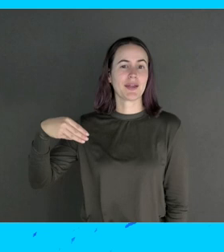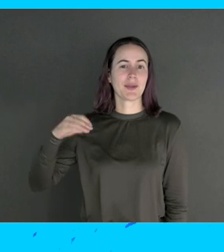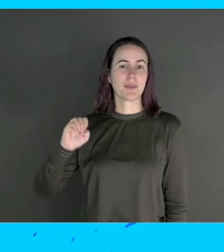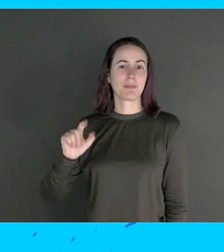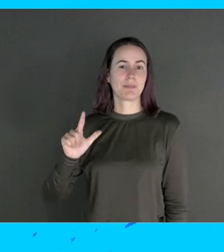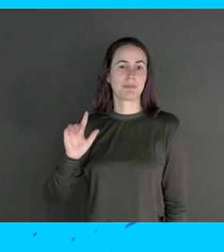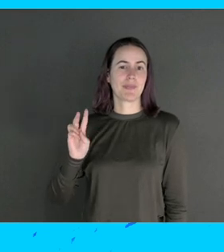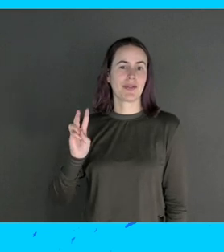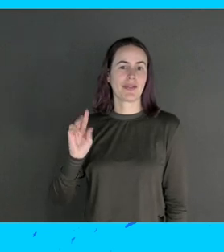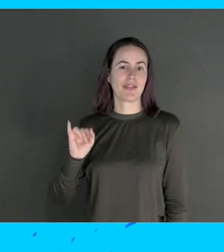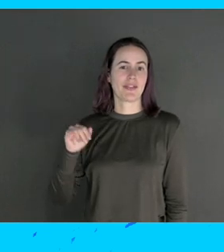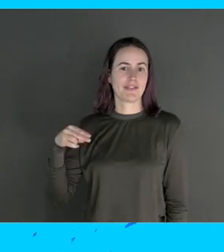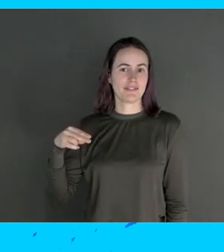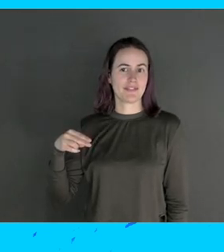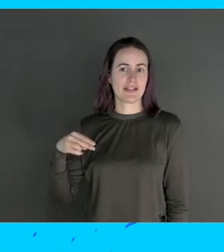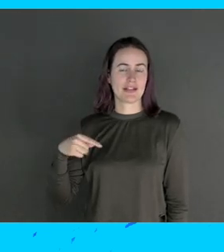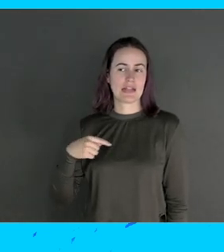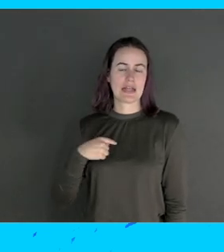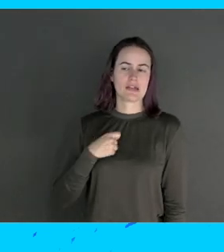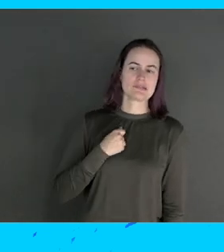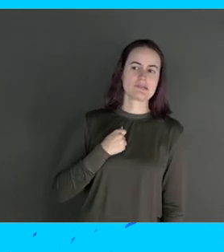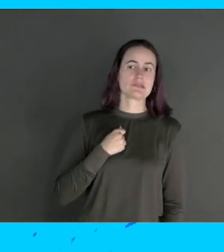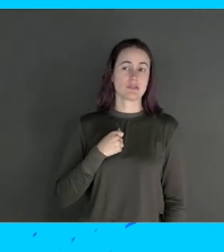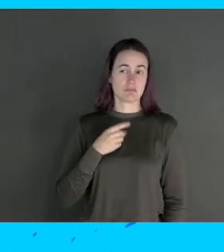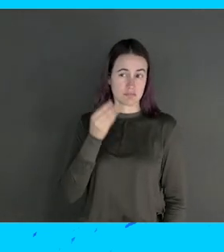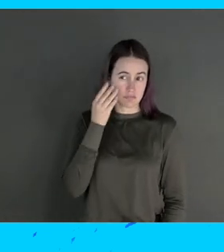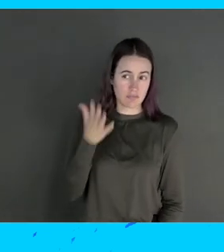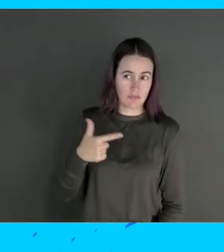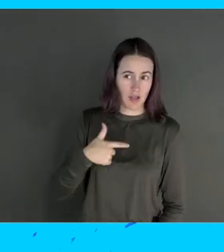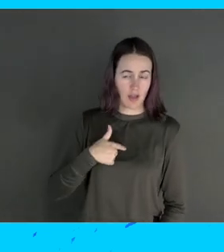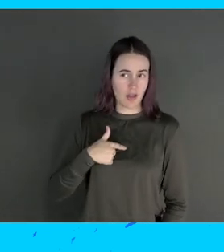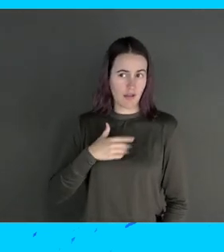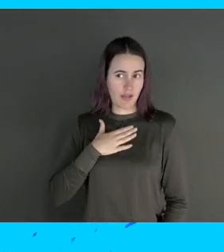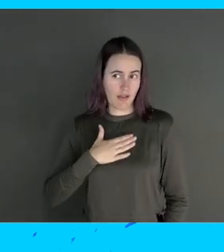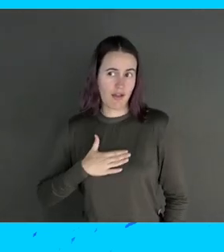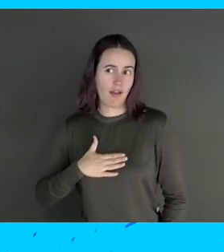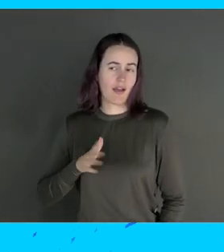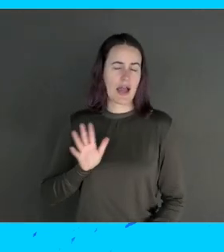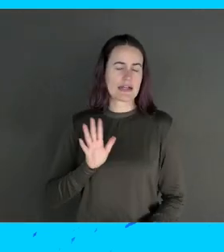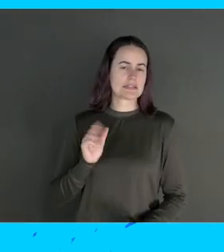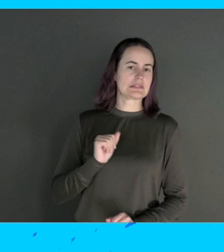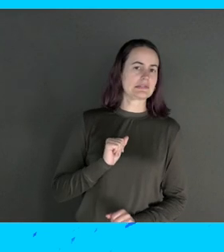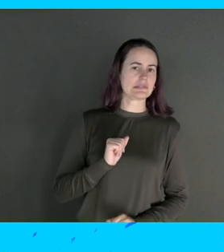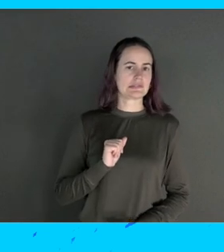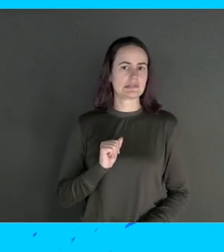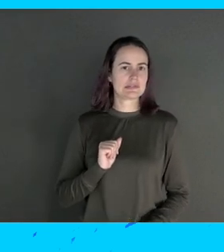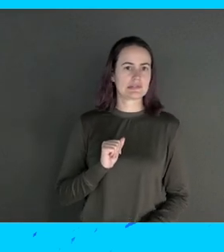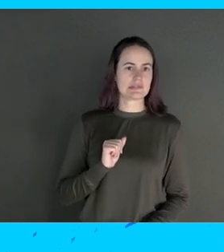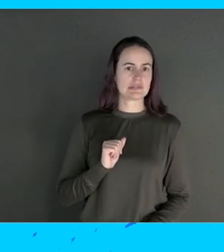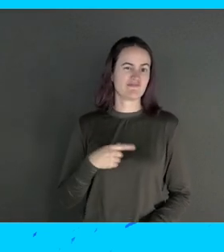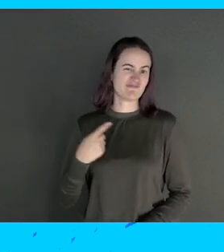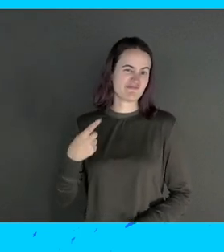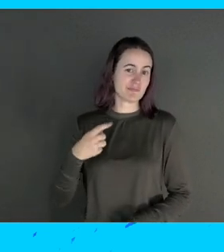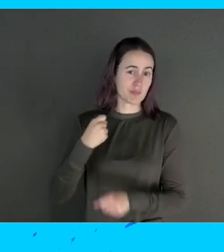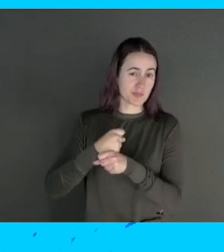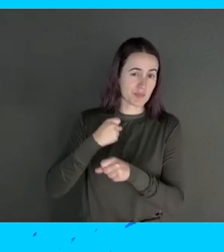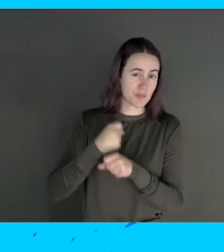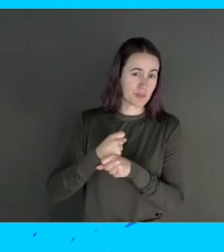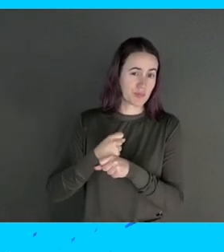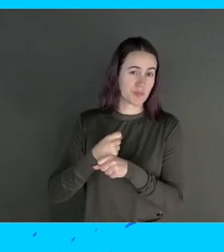about telling him I found him attractive, worried I might be appropriate for our working relationship at the sexual health